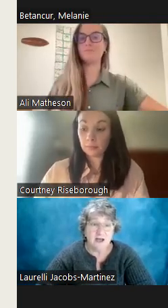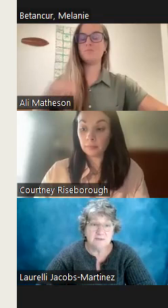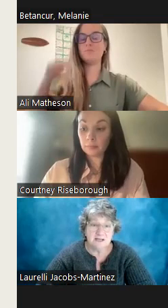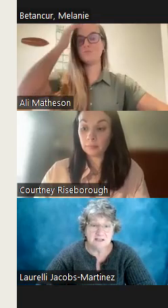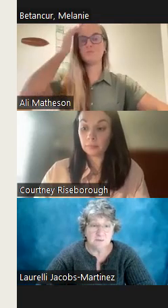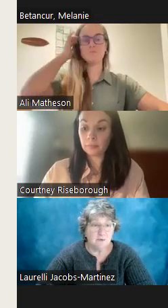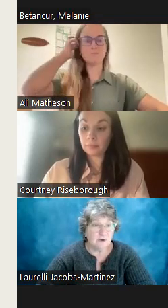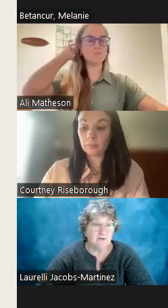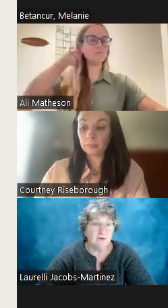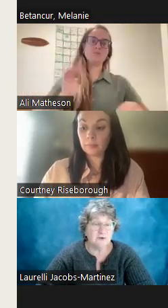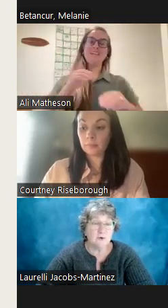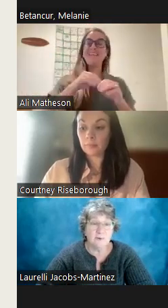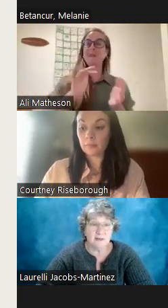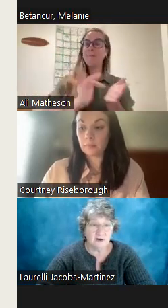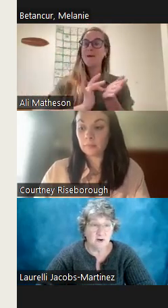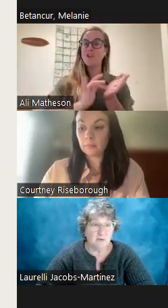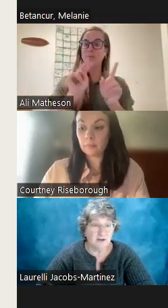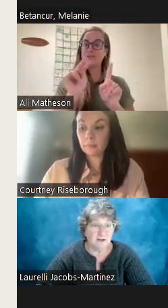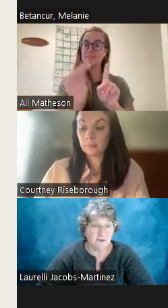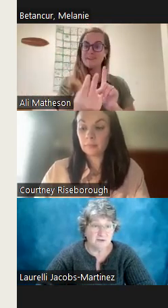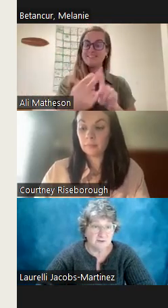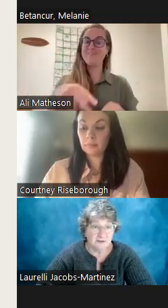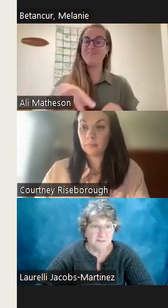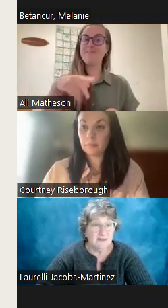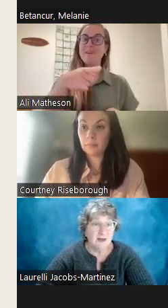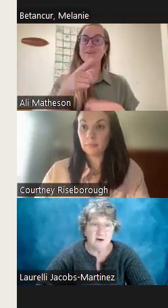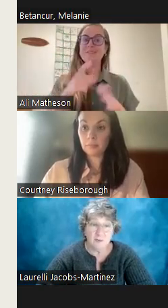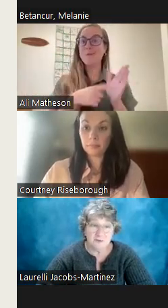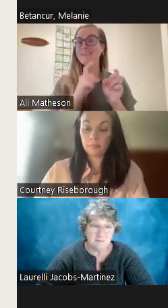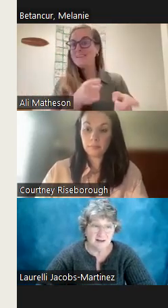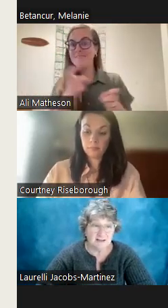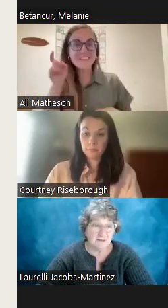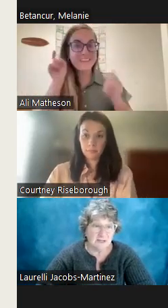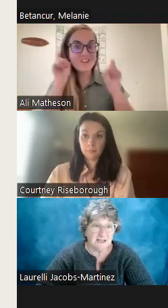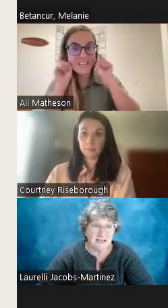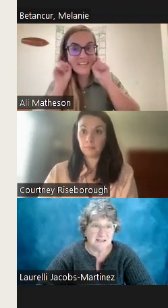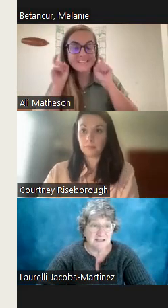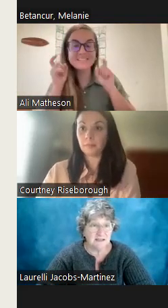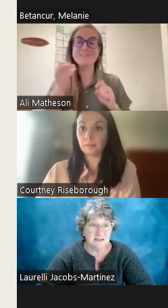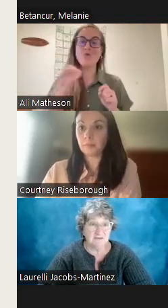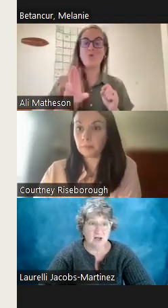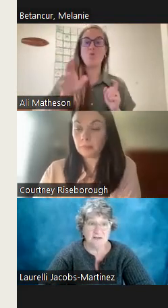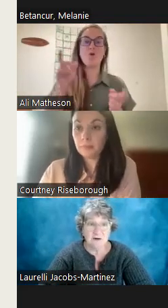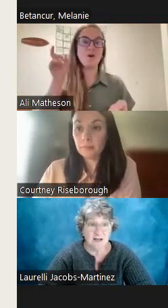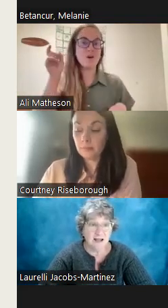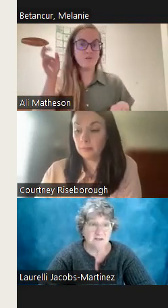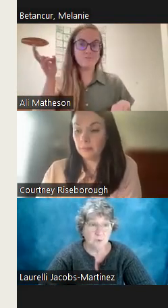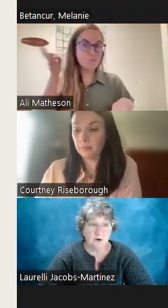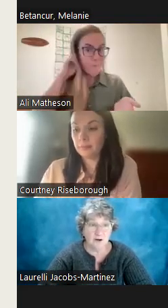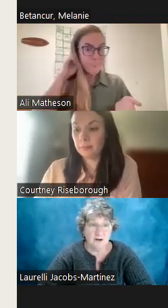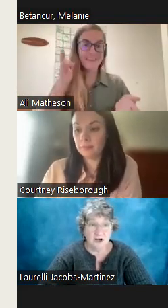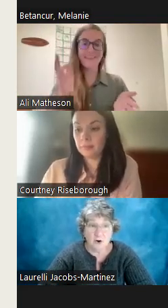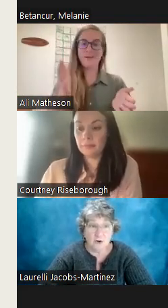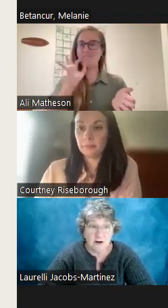of times they deal with whatever they're told by the medical professionals. And the medical perspective really is to give a child hearing aids